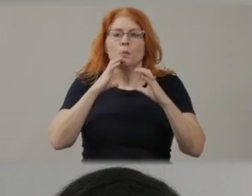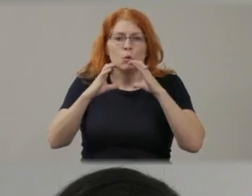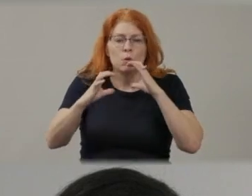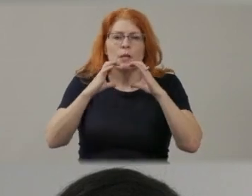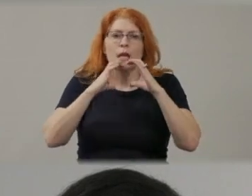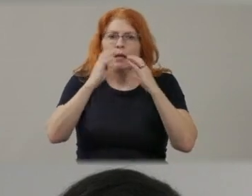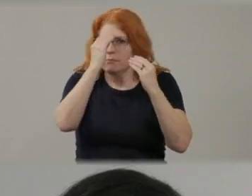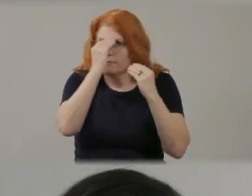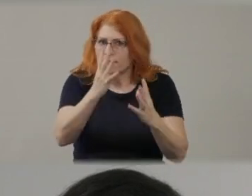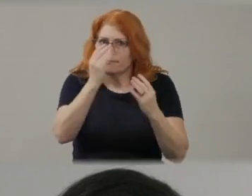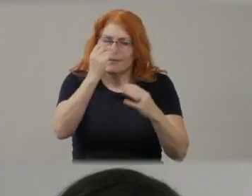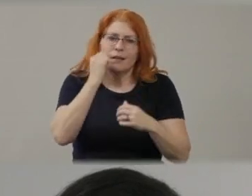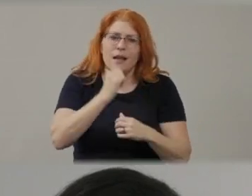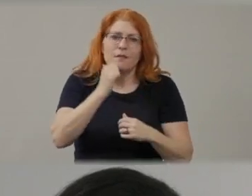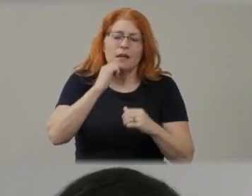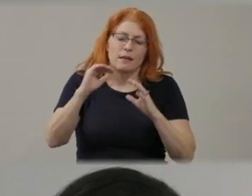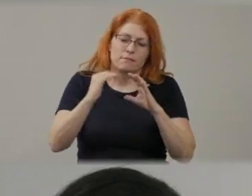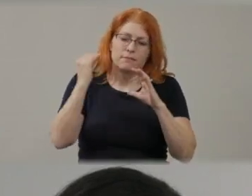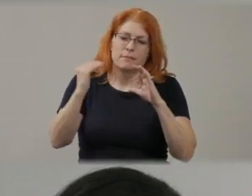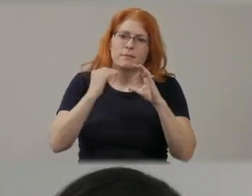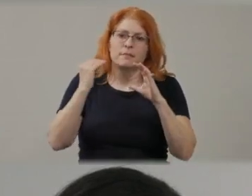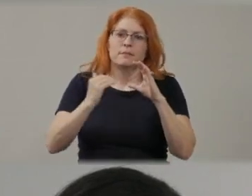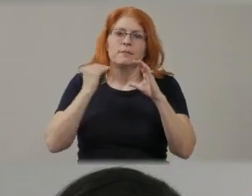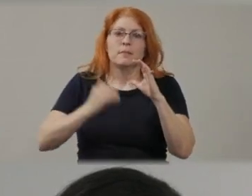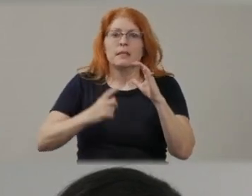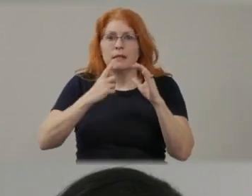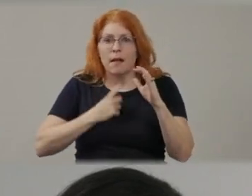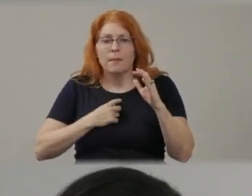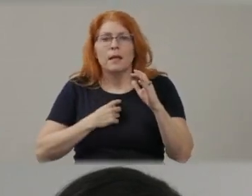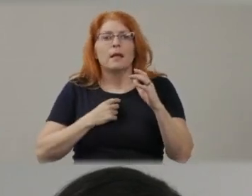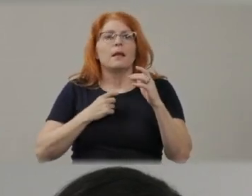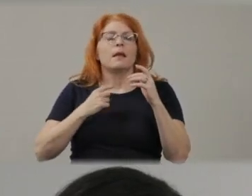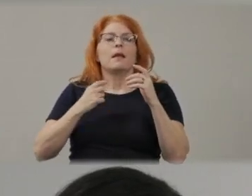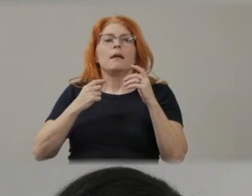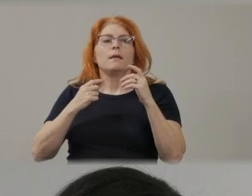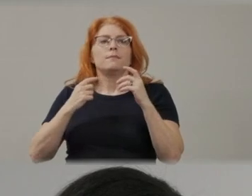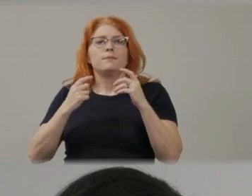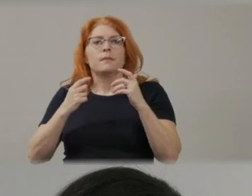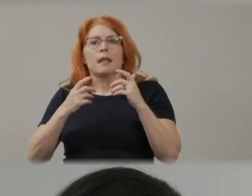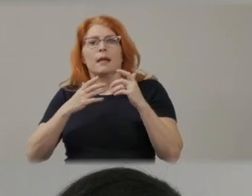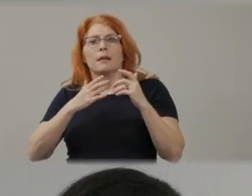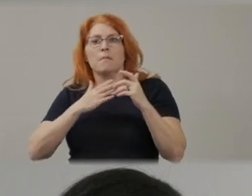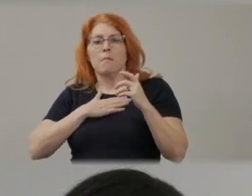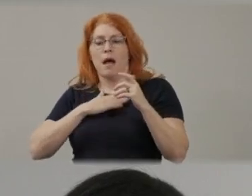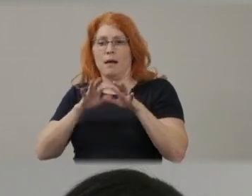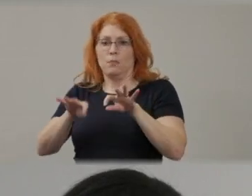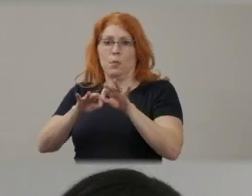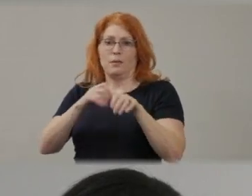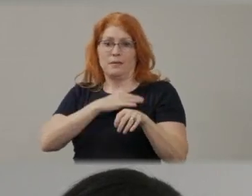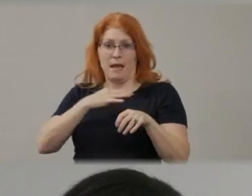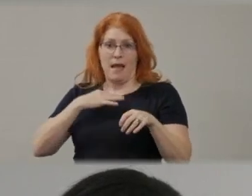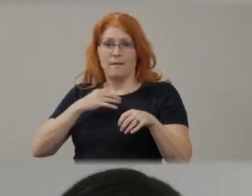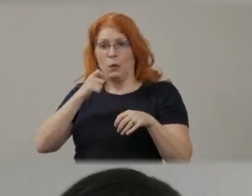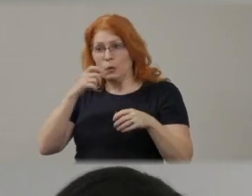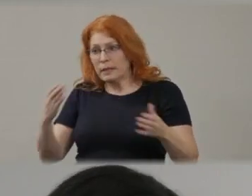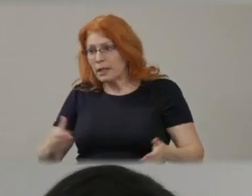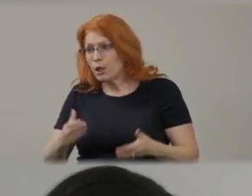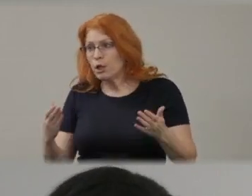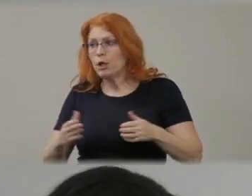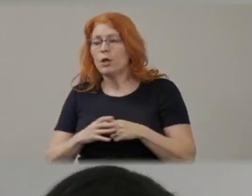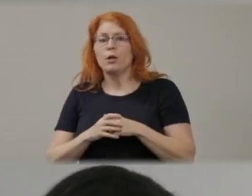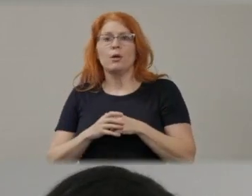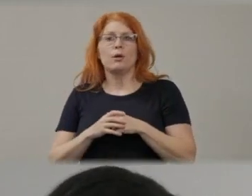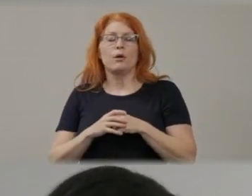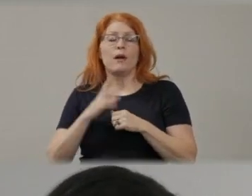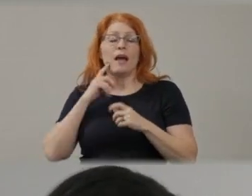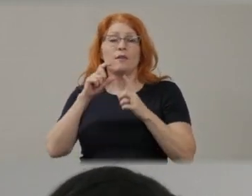communicate. Every day I get messages that tell me and tell my key staff who's here. We have a